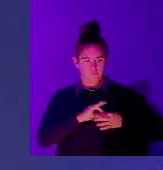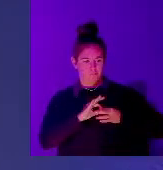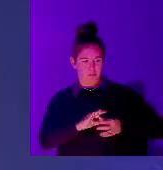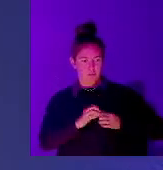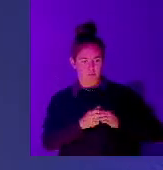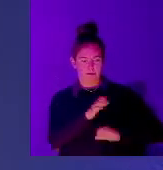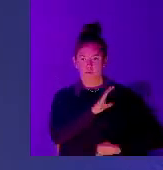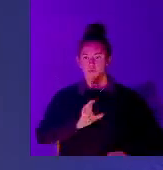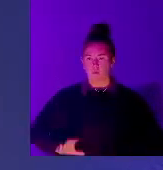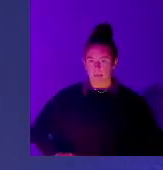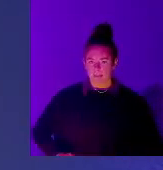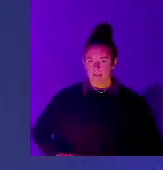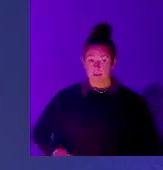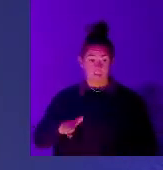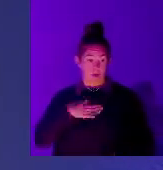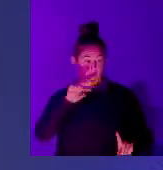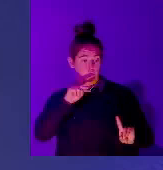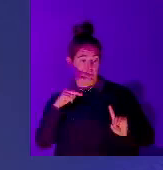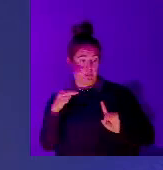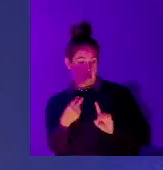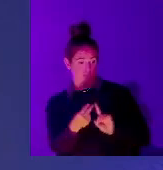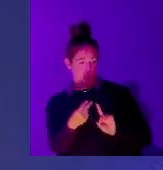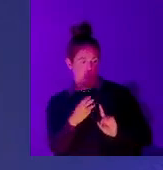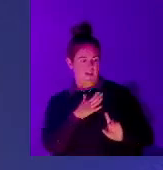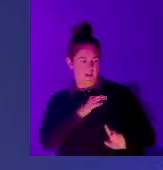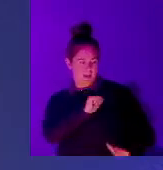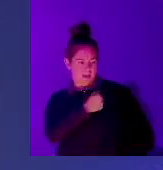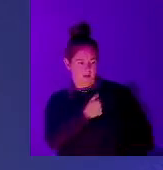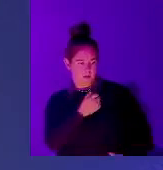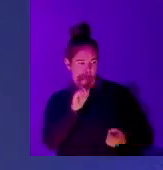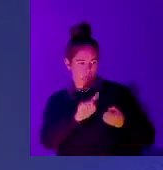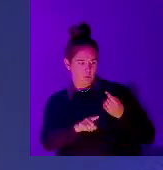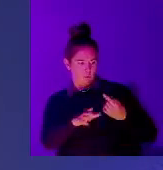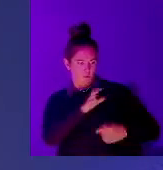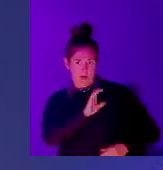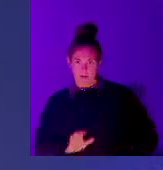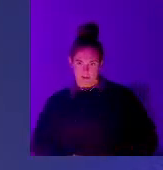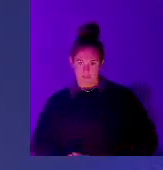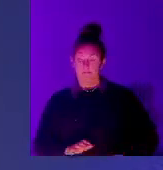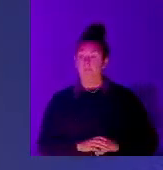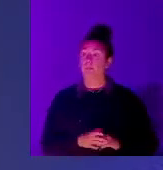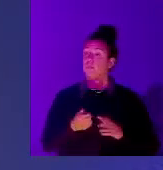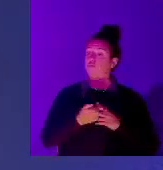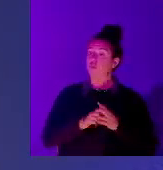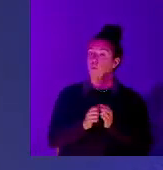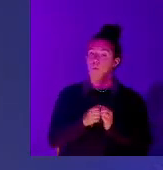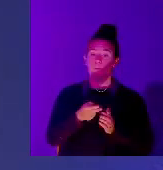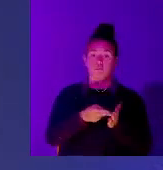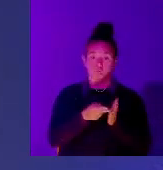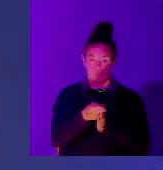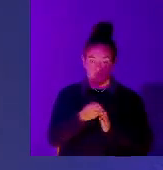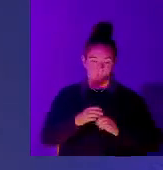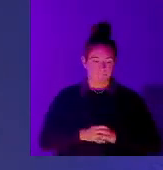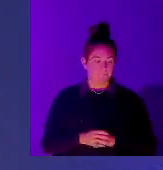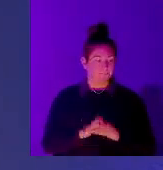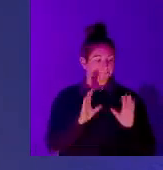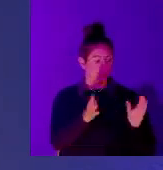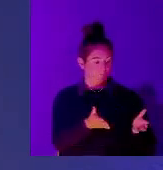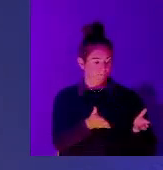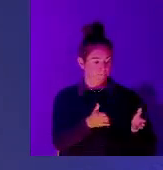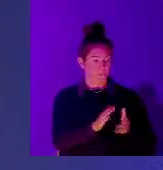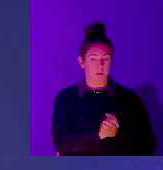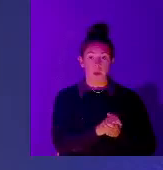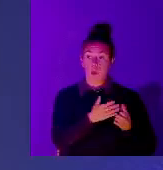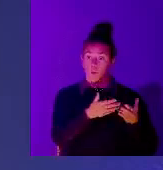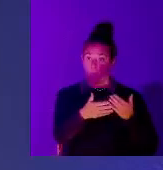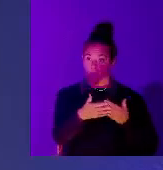your attitude towards Him. We'll start out with truth. Whatever place any religion